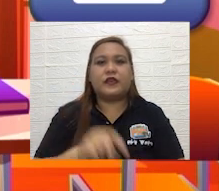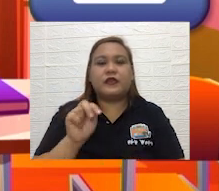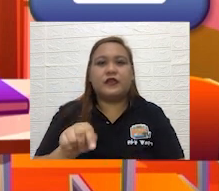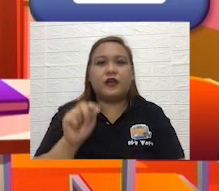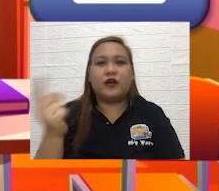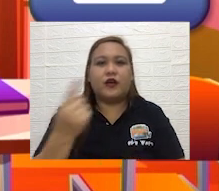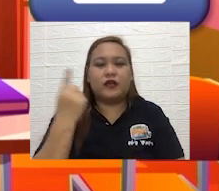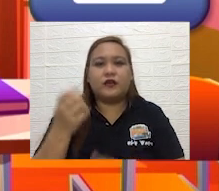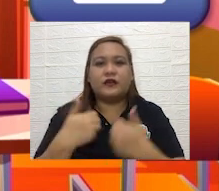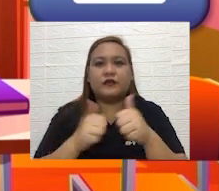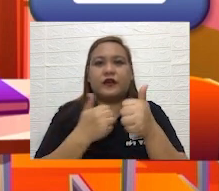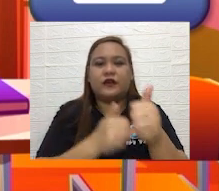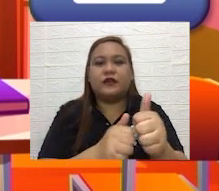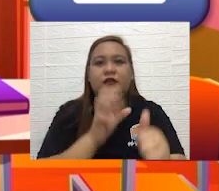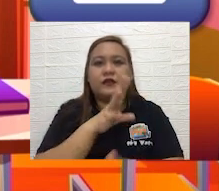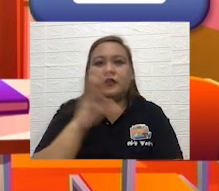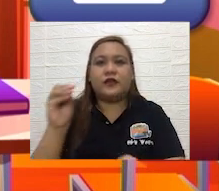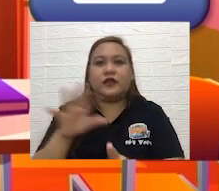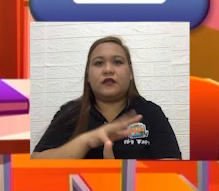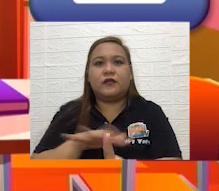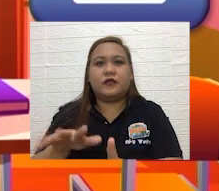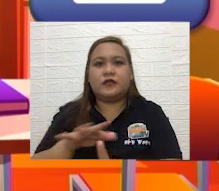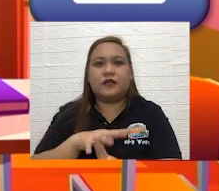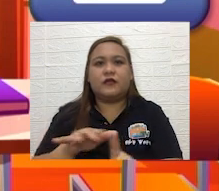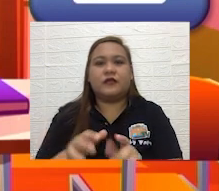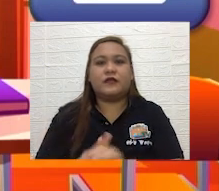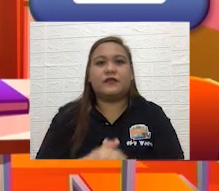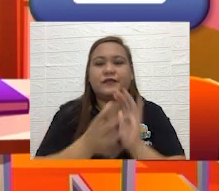Code should always be followed and observed.